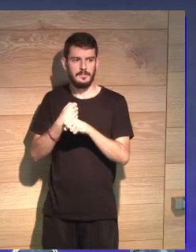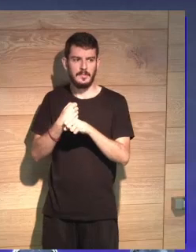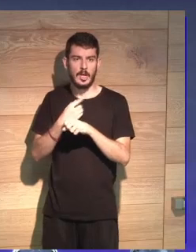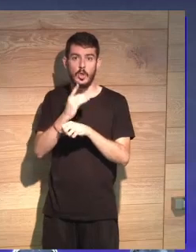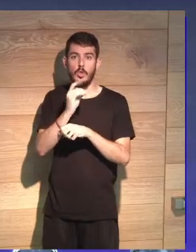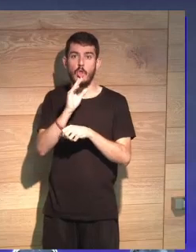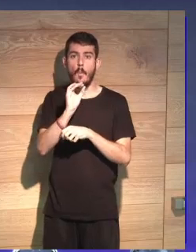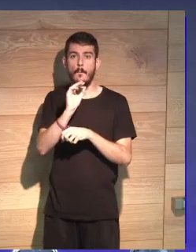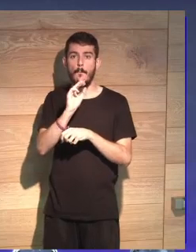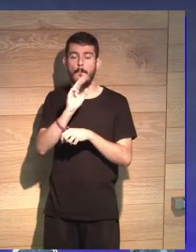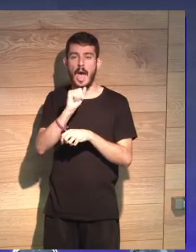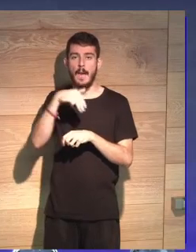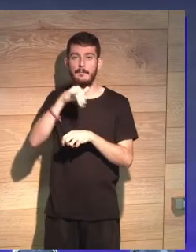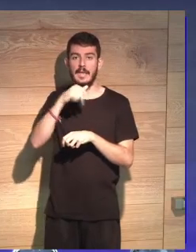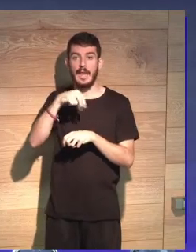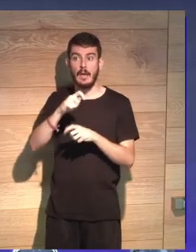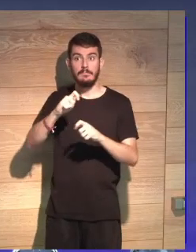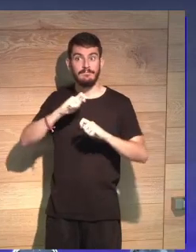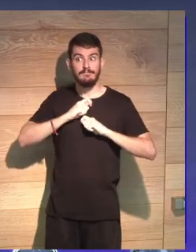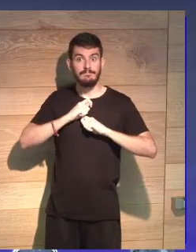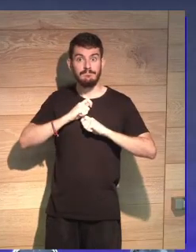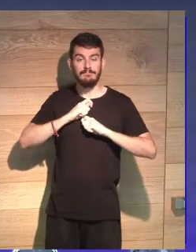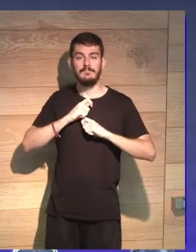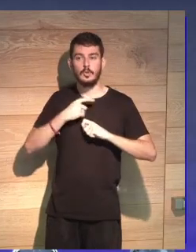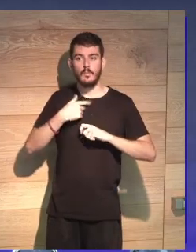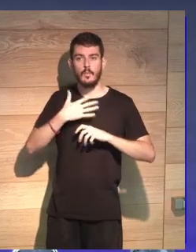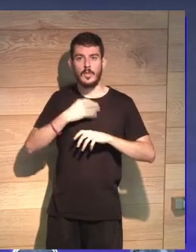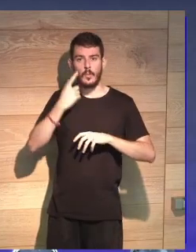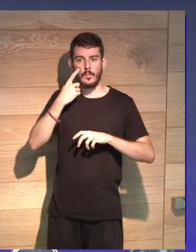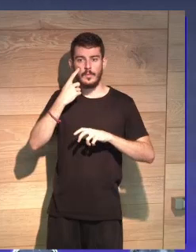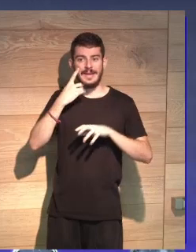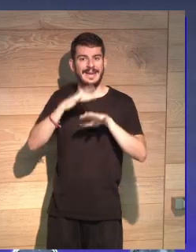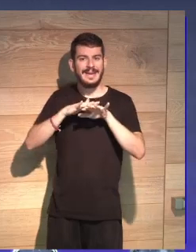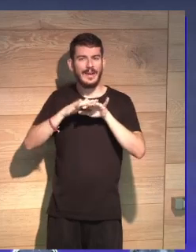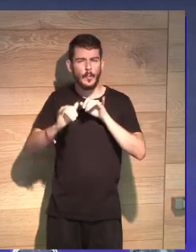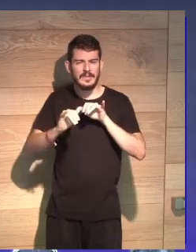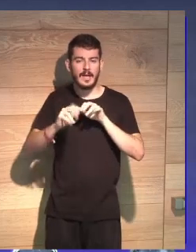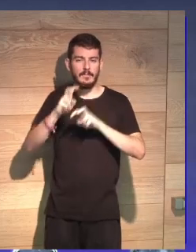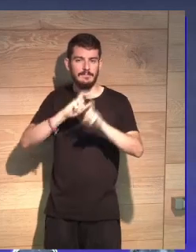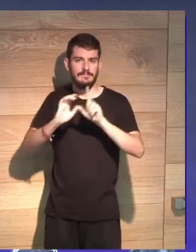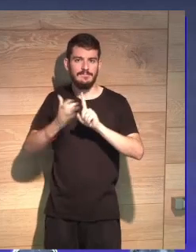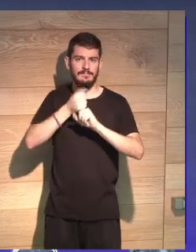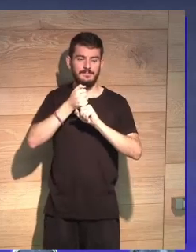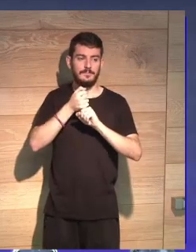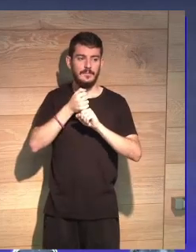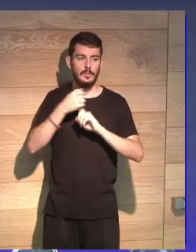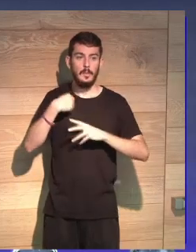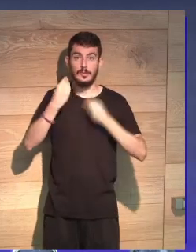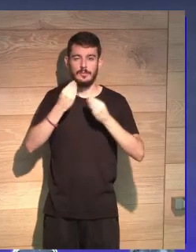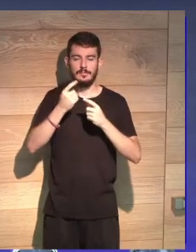real world, and dopamine is a substance that allows me to look for the